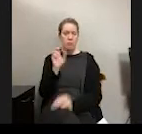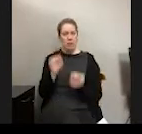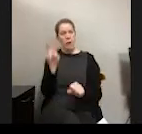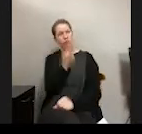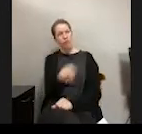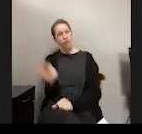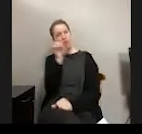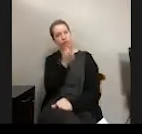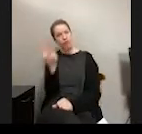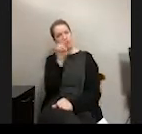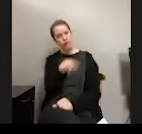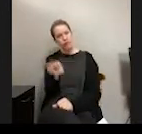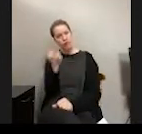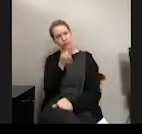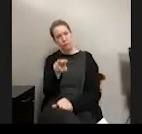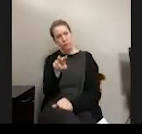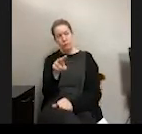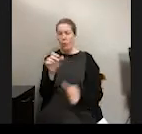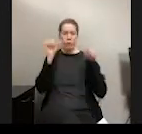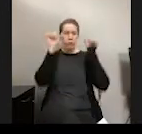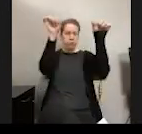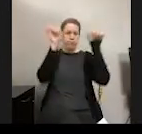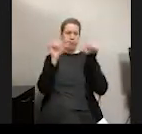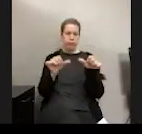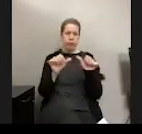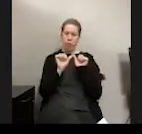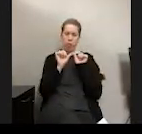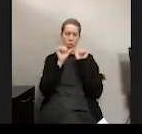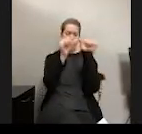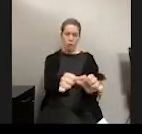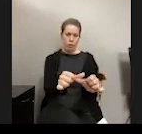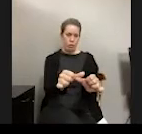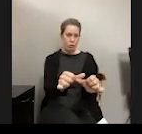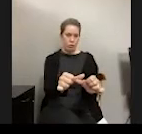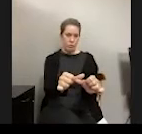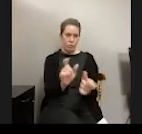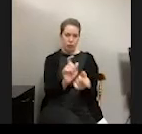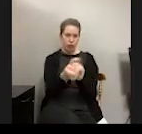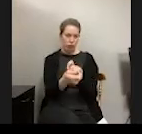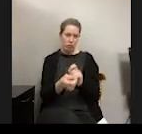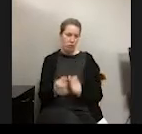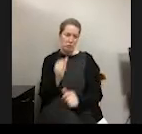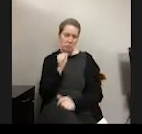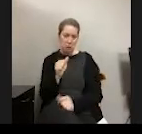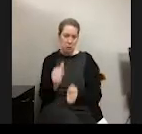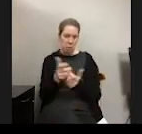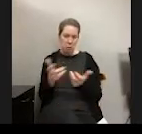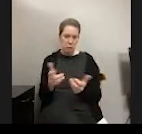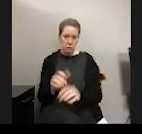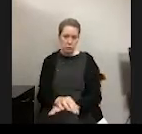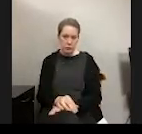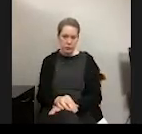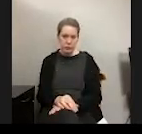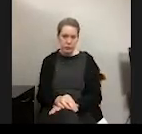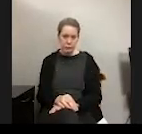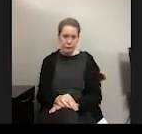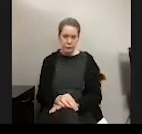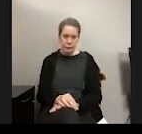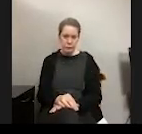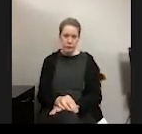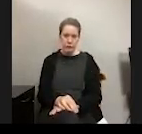not change too much. But there are certain things that you really want to talk about in public space that you don't want it to necessarily be there